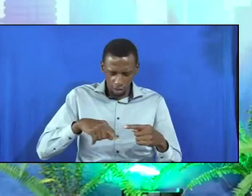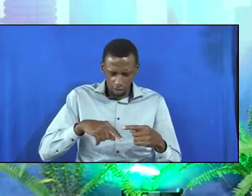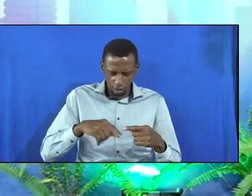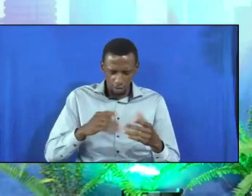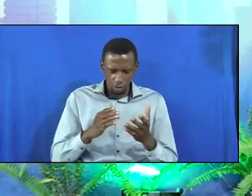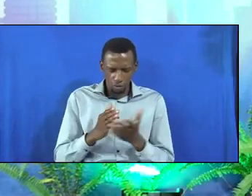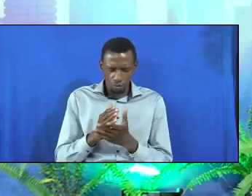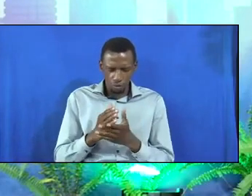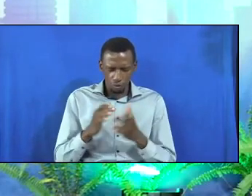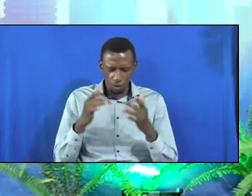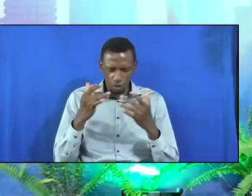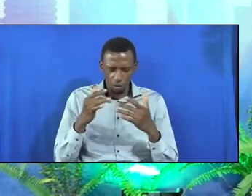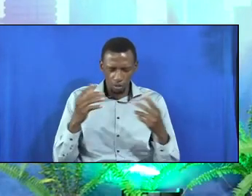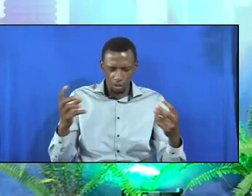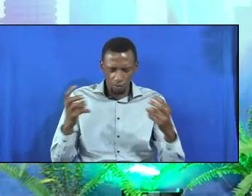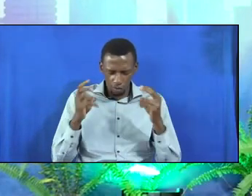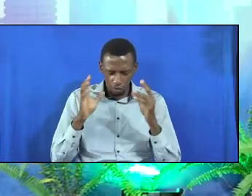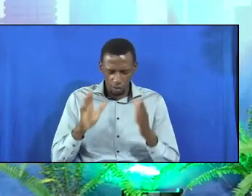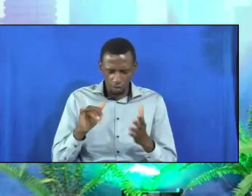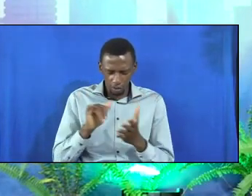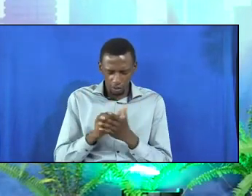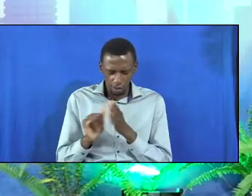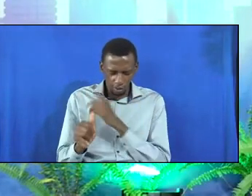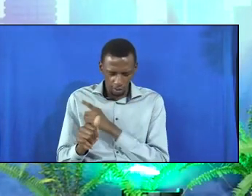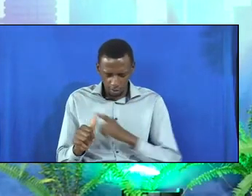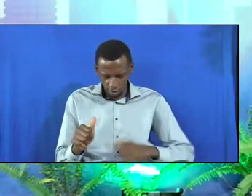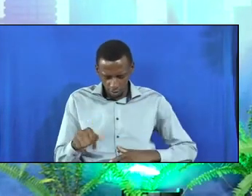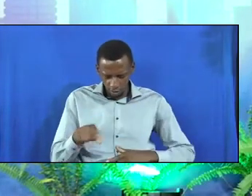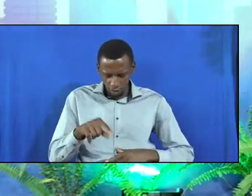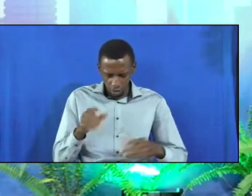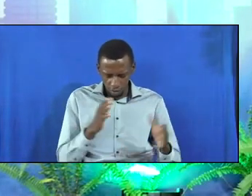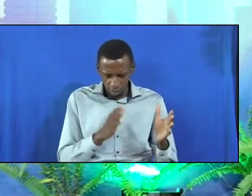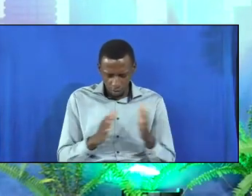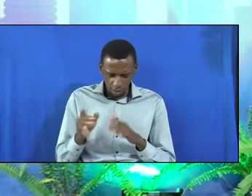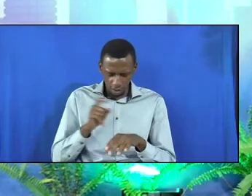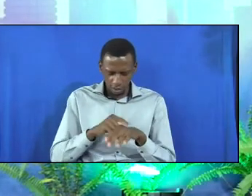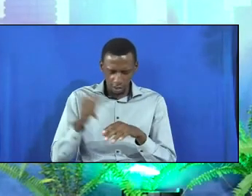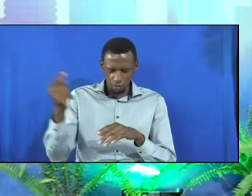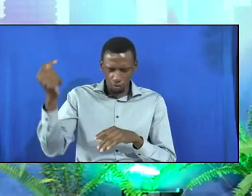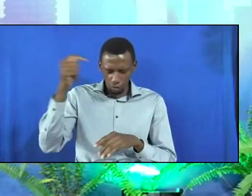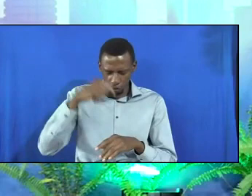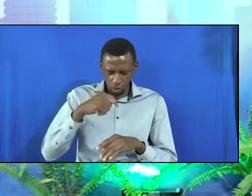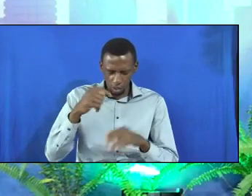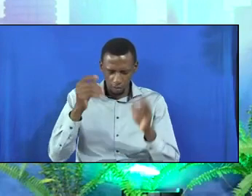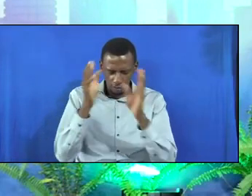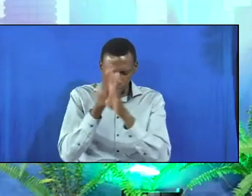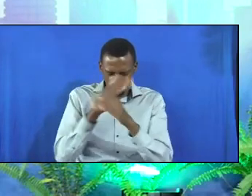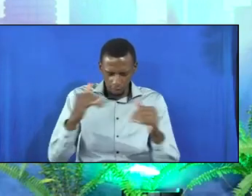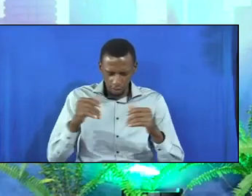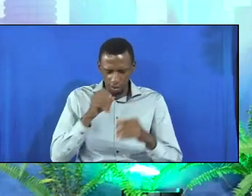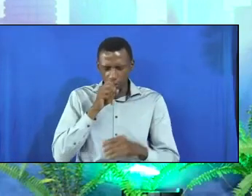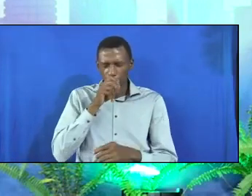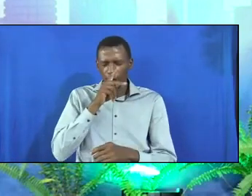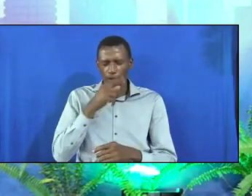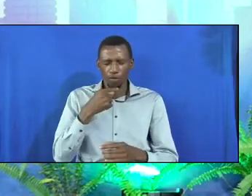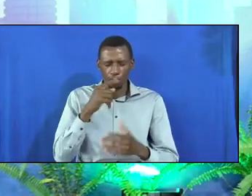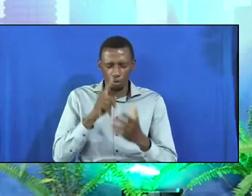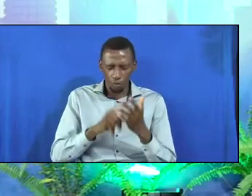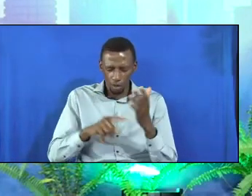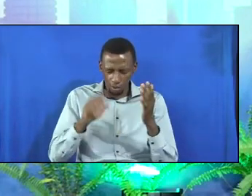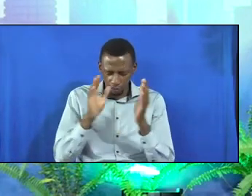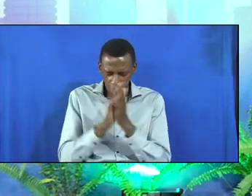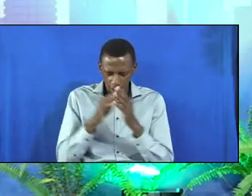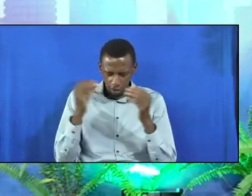viewers. The Lord, we shall be prepared. When you come in the clouds of heaven, we shall shout and say hallelujah. This is the great